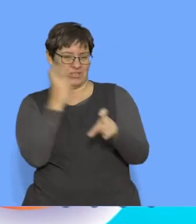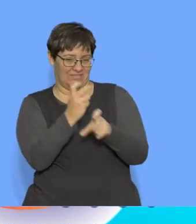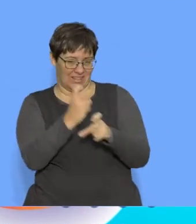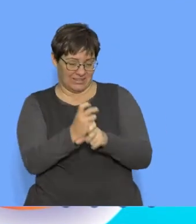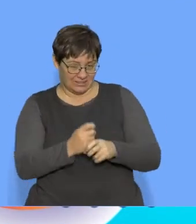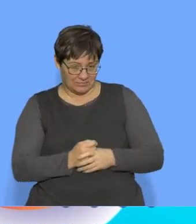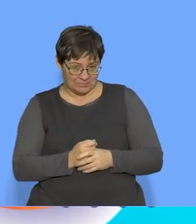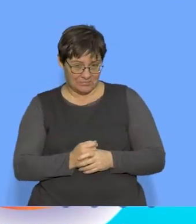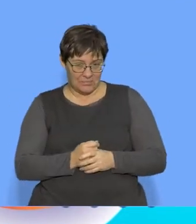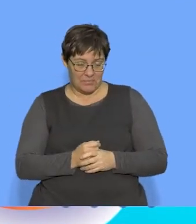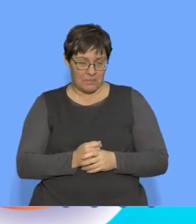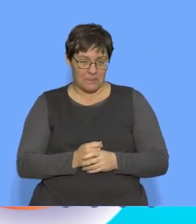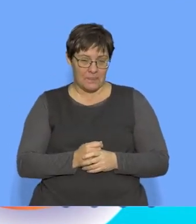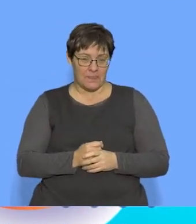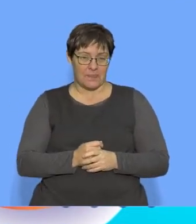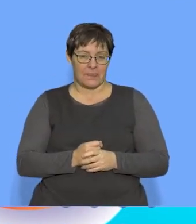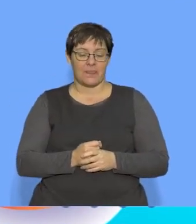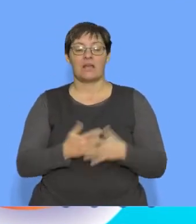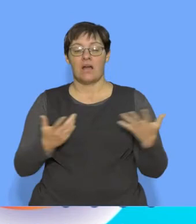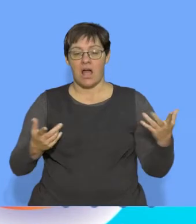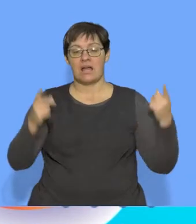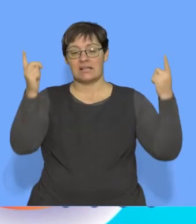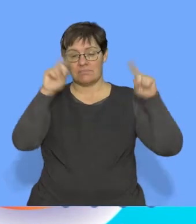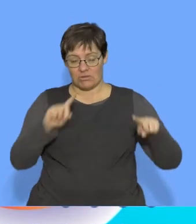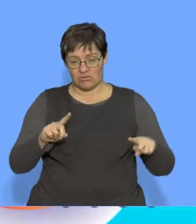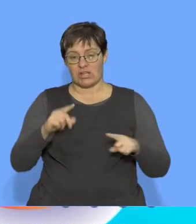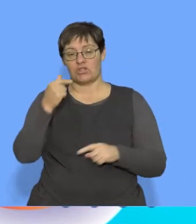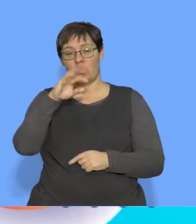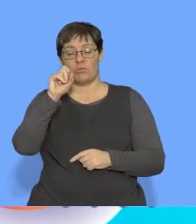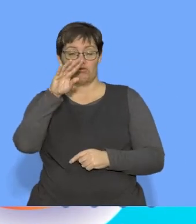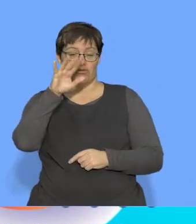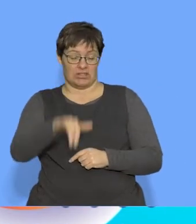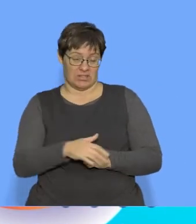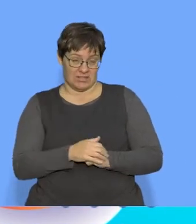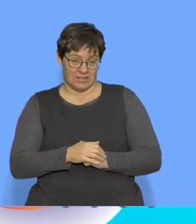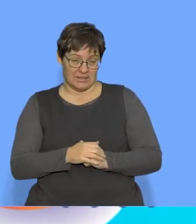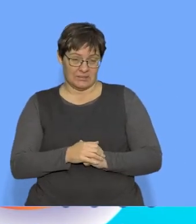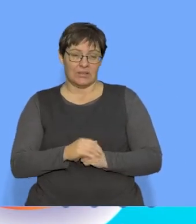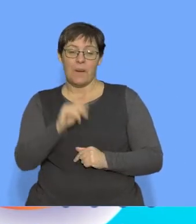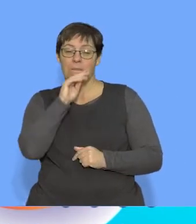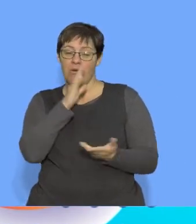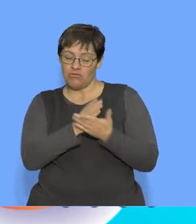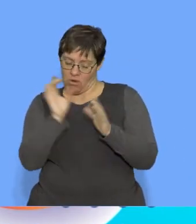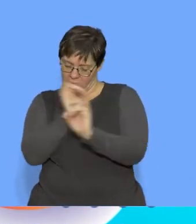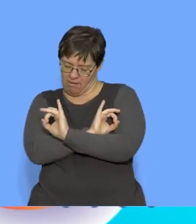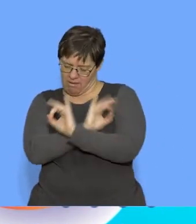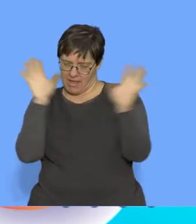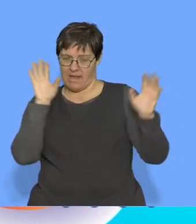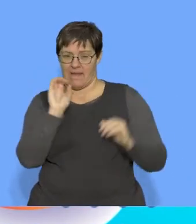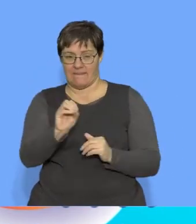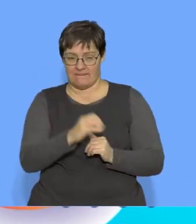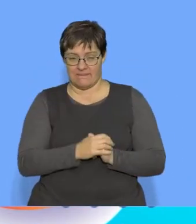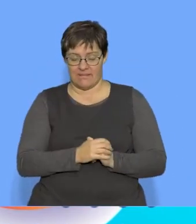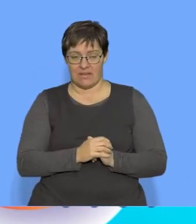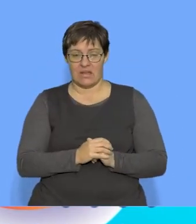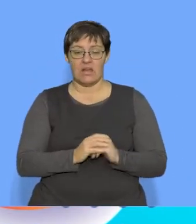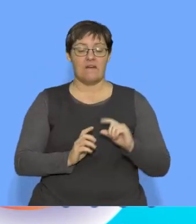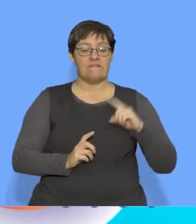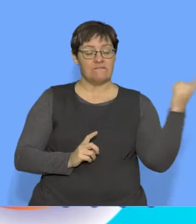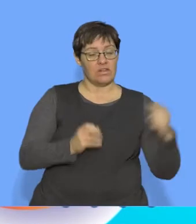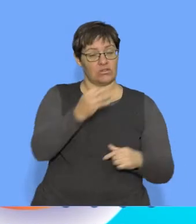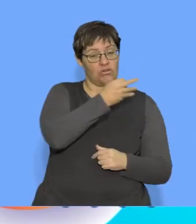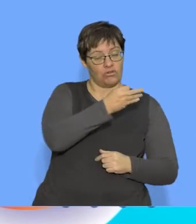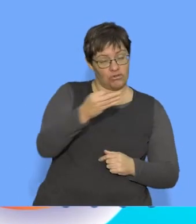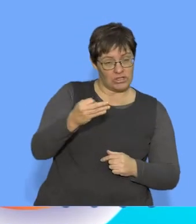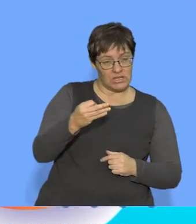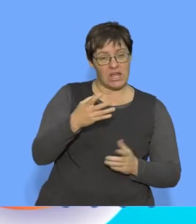other property of shapes in mathematics, especially geometry. So just make sure that you are clear on that, right? So you first